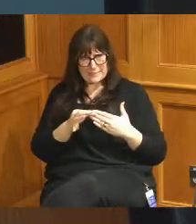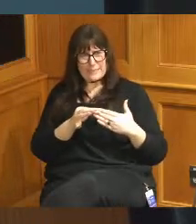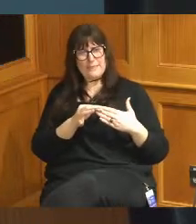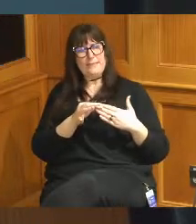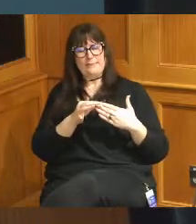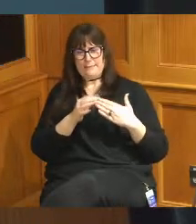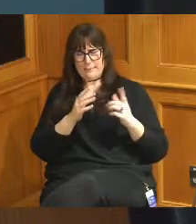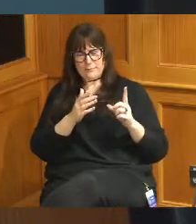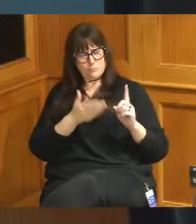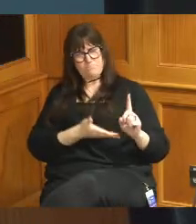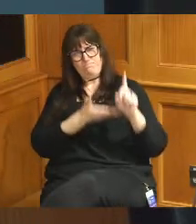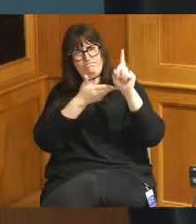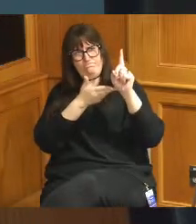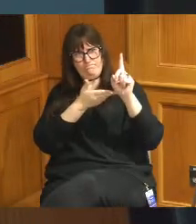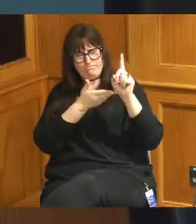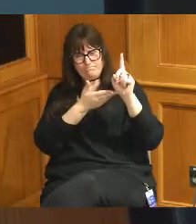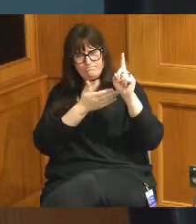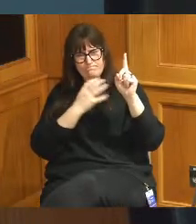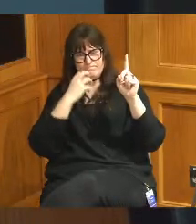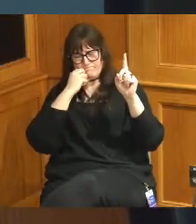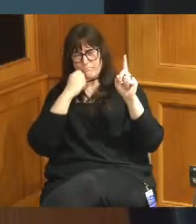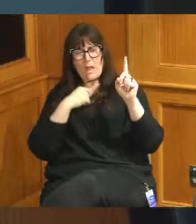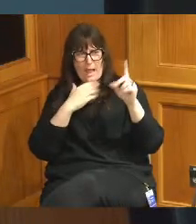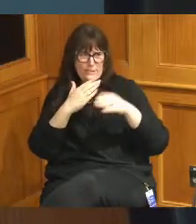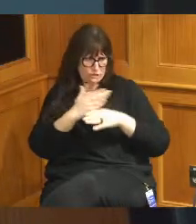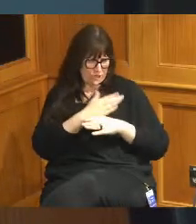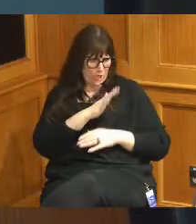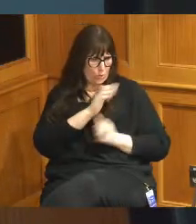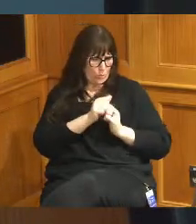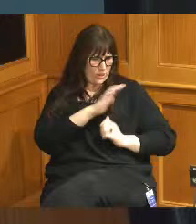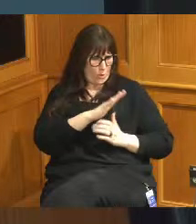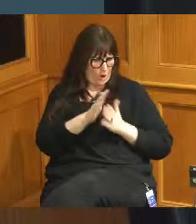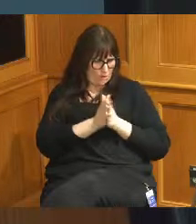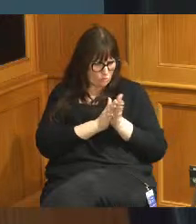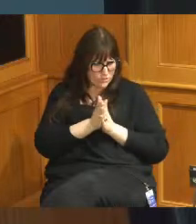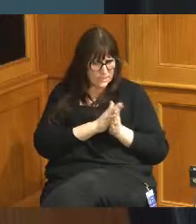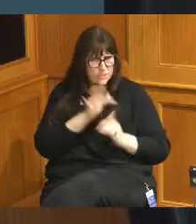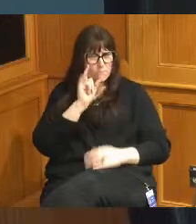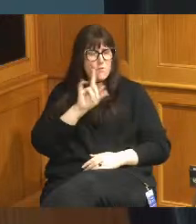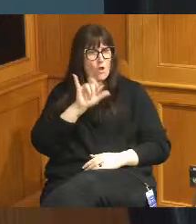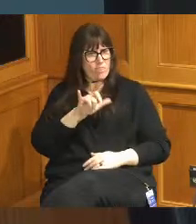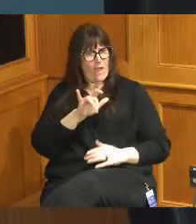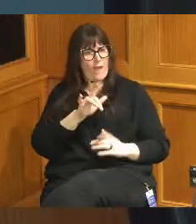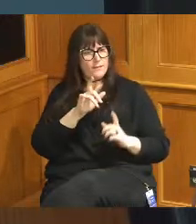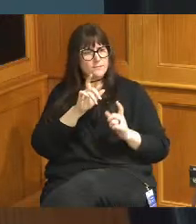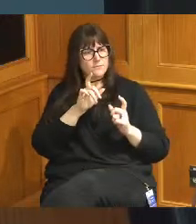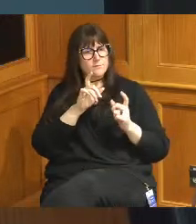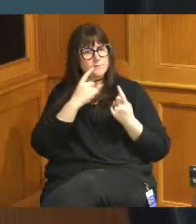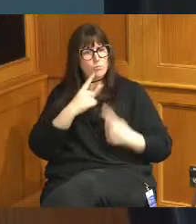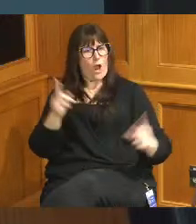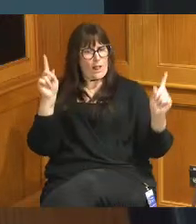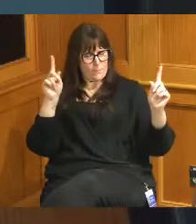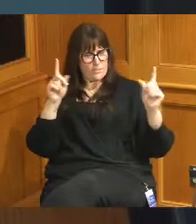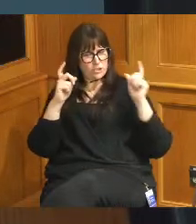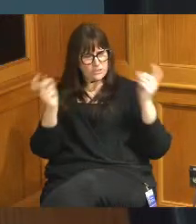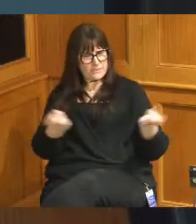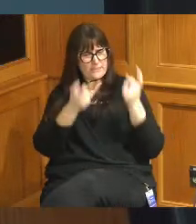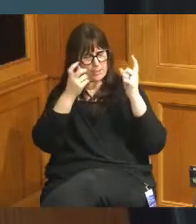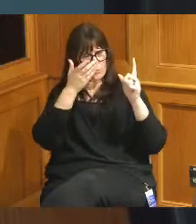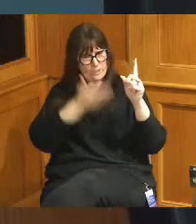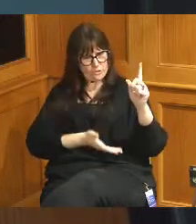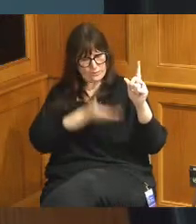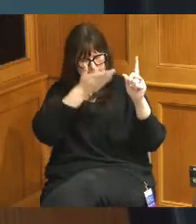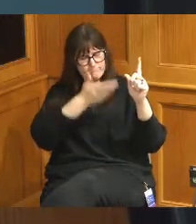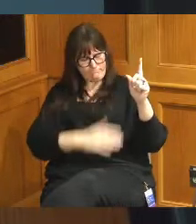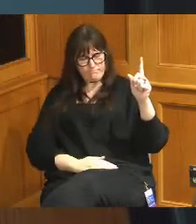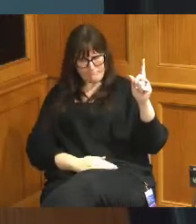of justice, and so I share your enthusiasm for the resolution or the proclamation celebrating him and giving him a day down